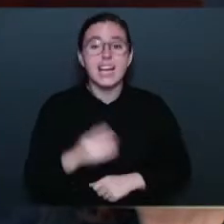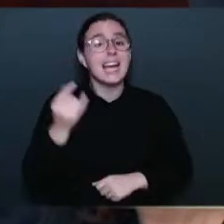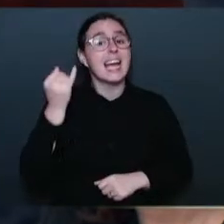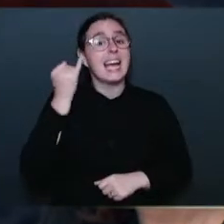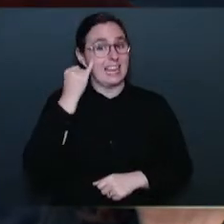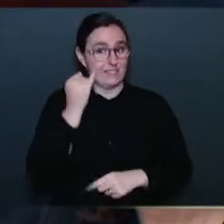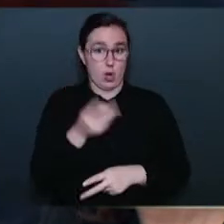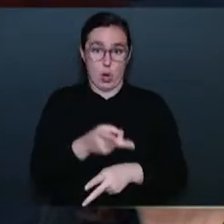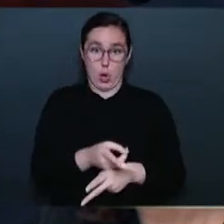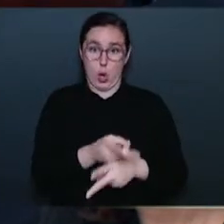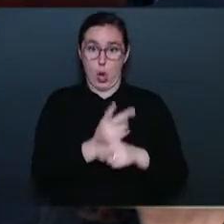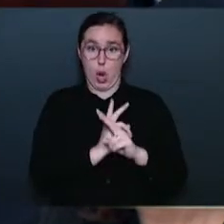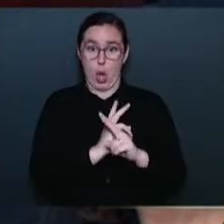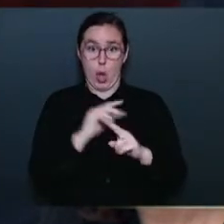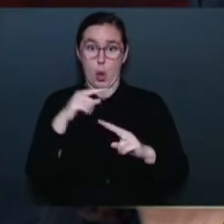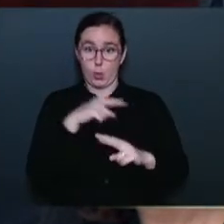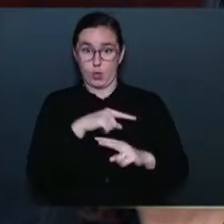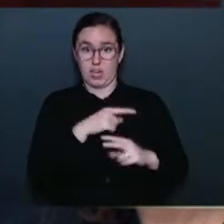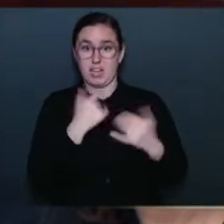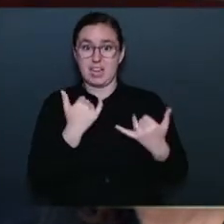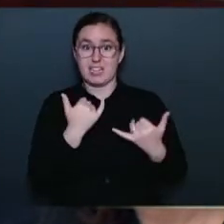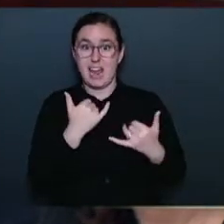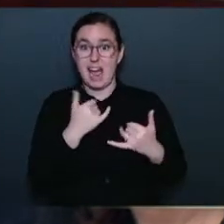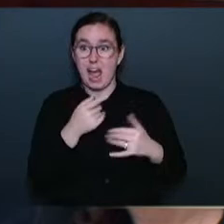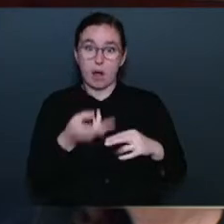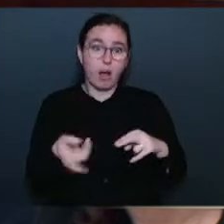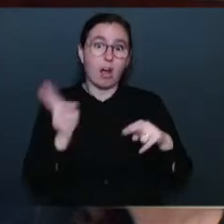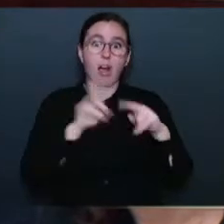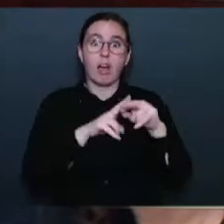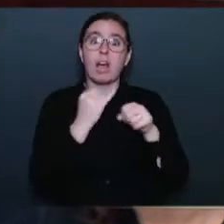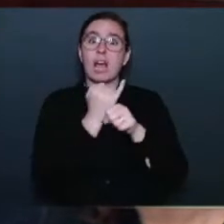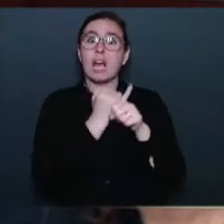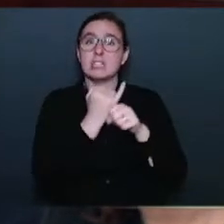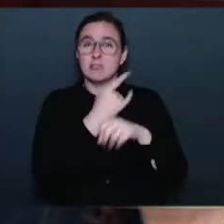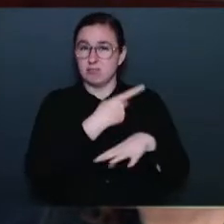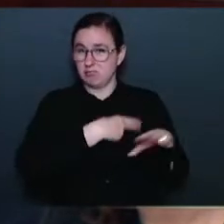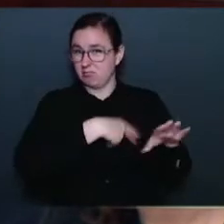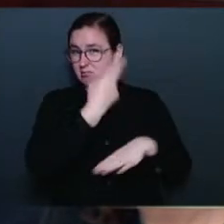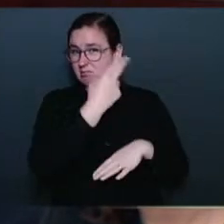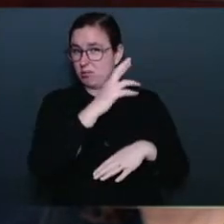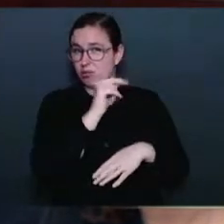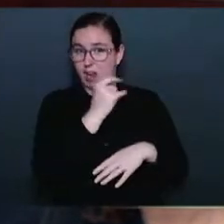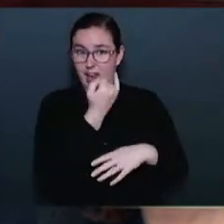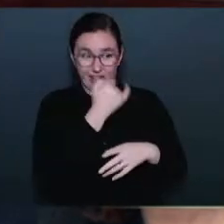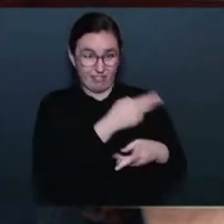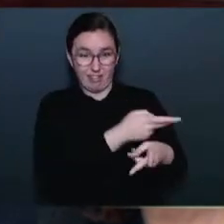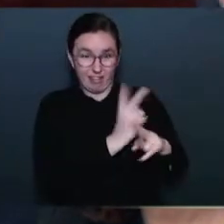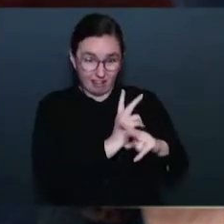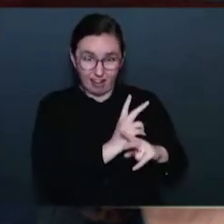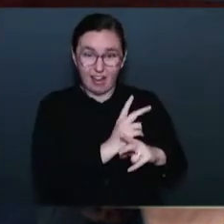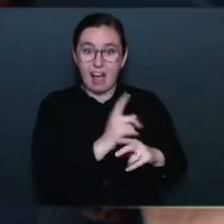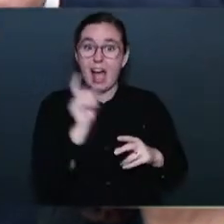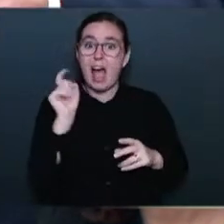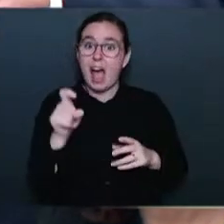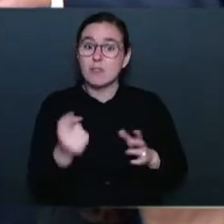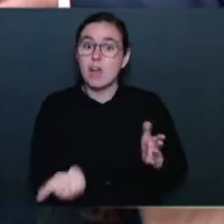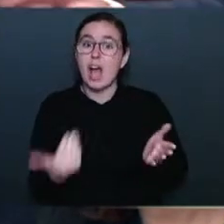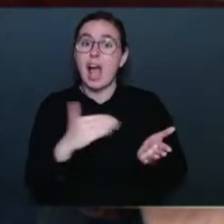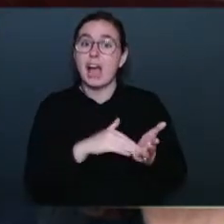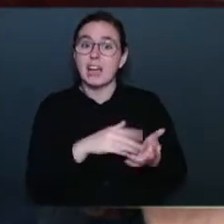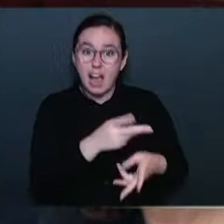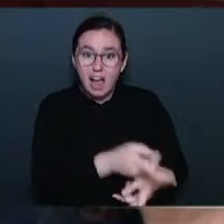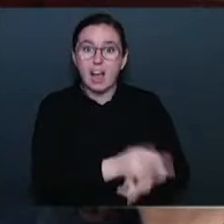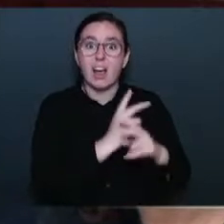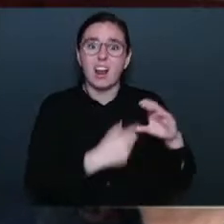increased interest rates Mr Speaker we would be paying about 600 million dollars more per year in debt service